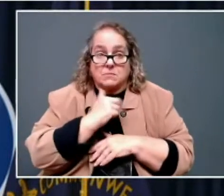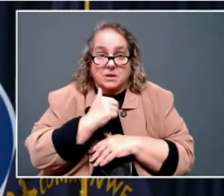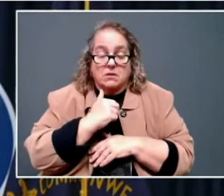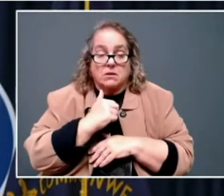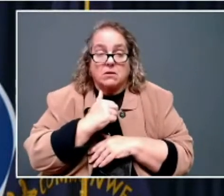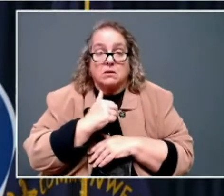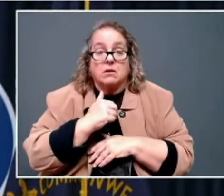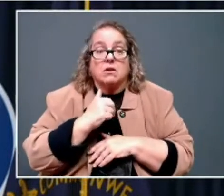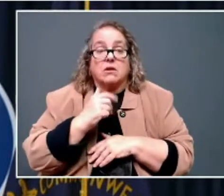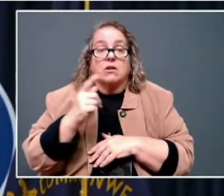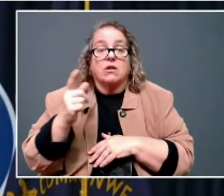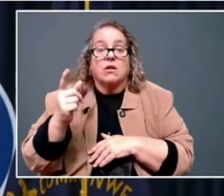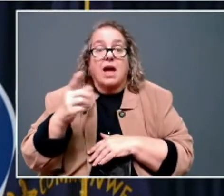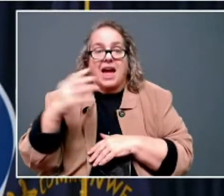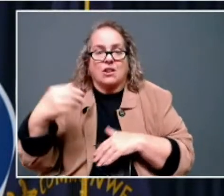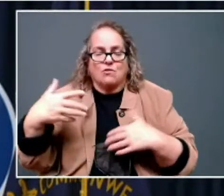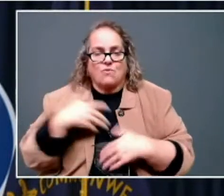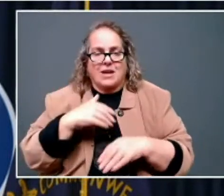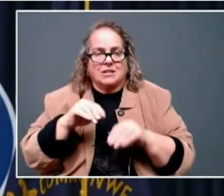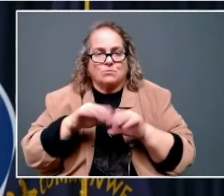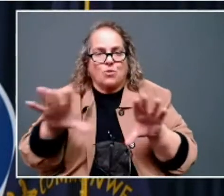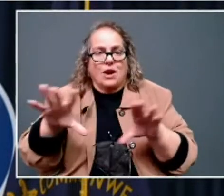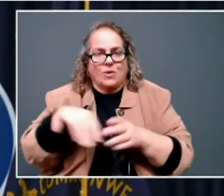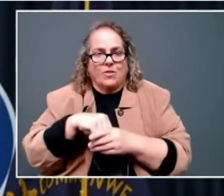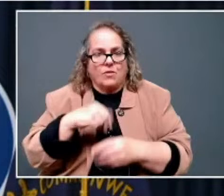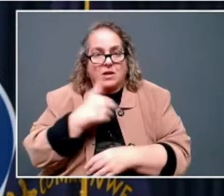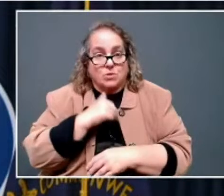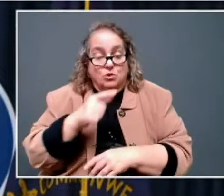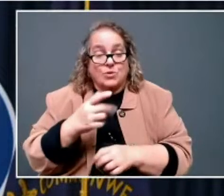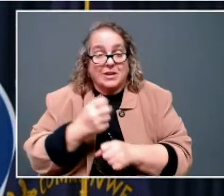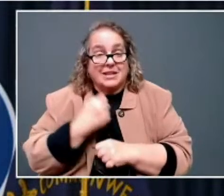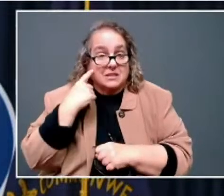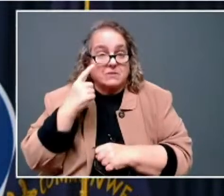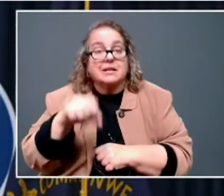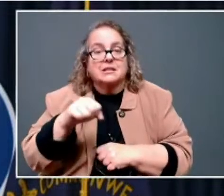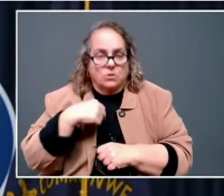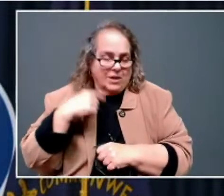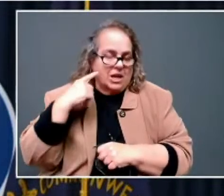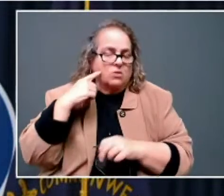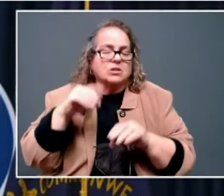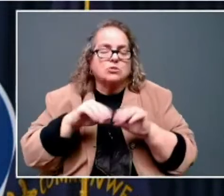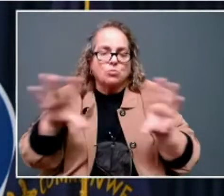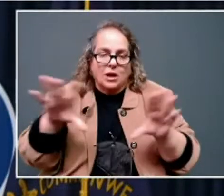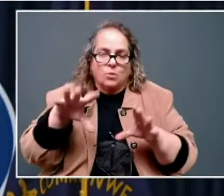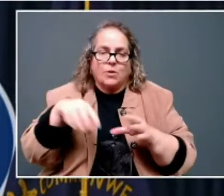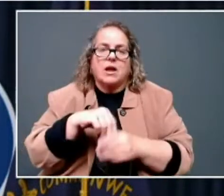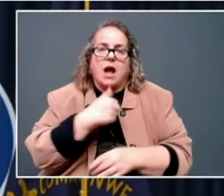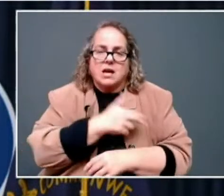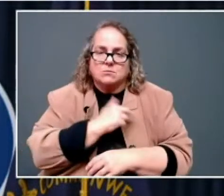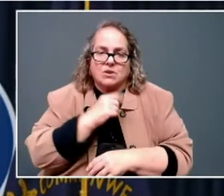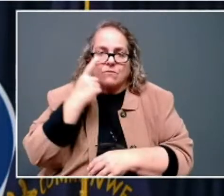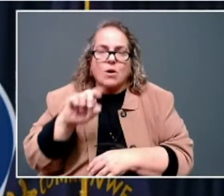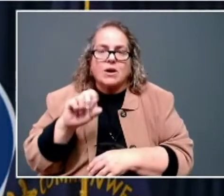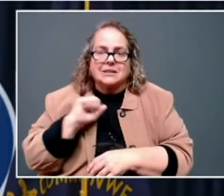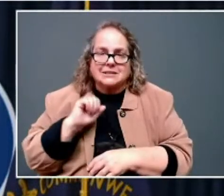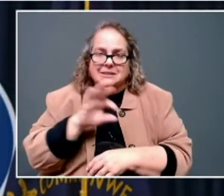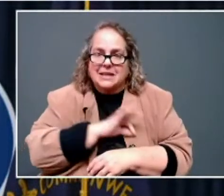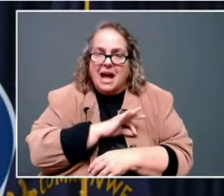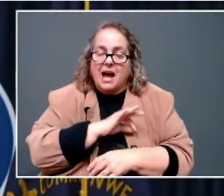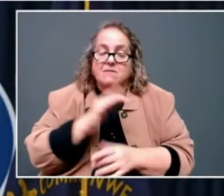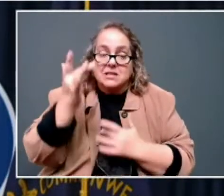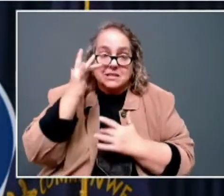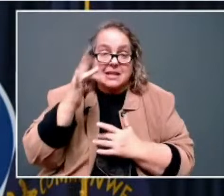within the hospitals. Are you getting reports of that as well? We are seeing spread within hospitals for staff. It is a